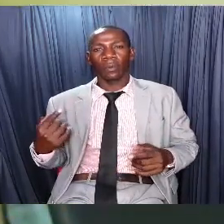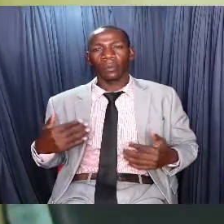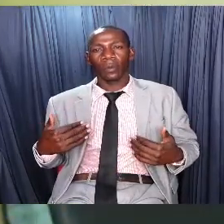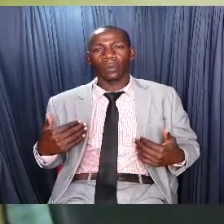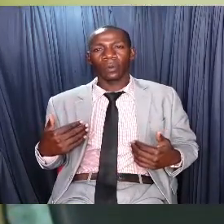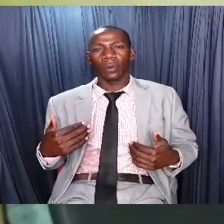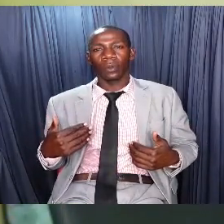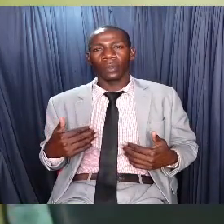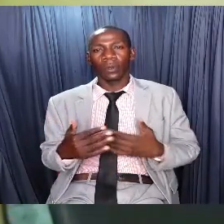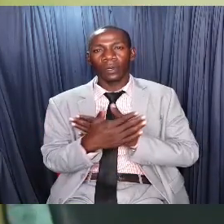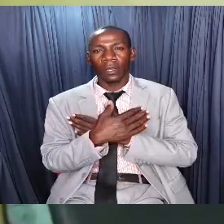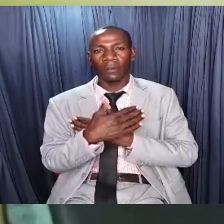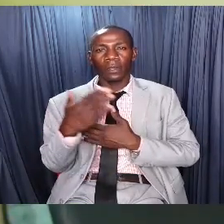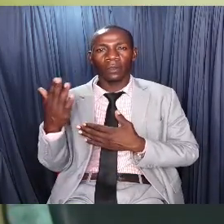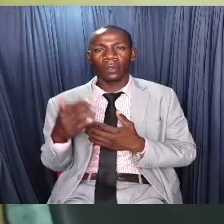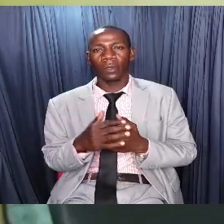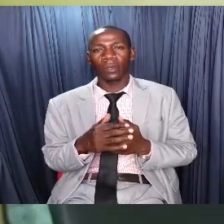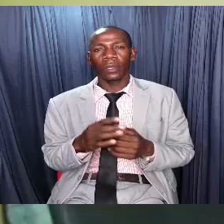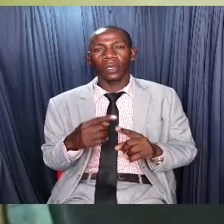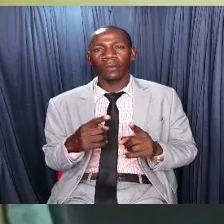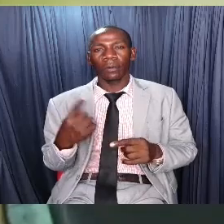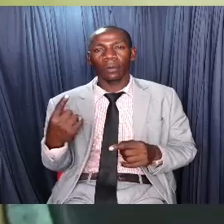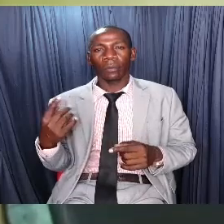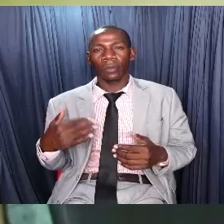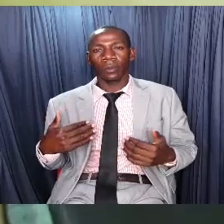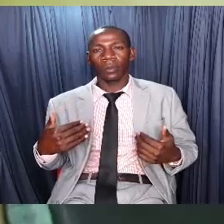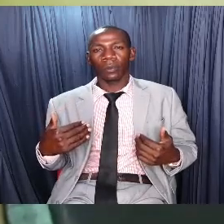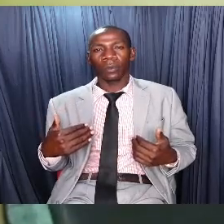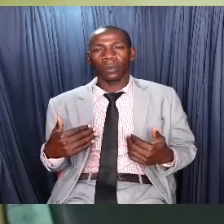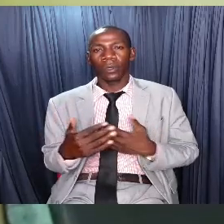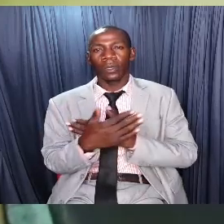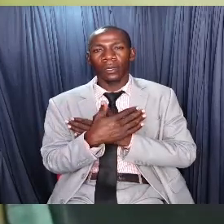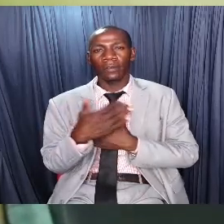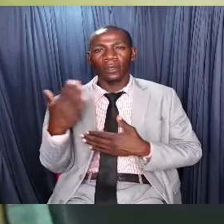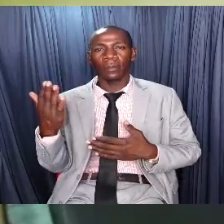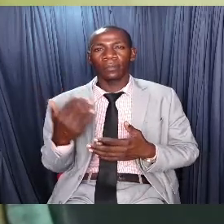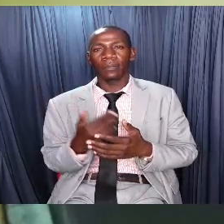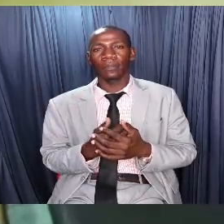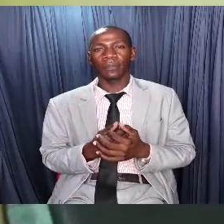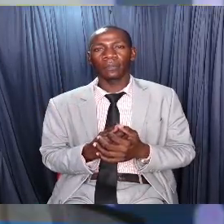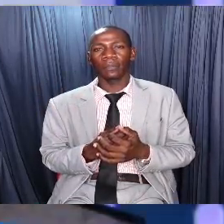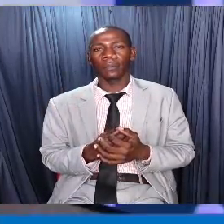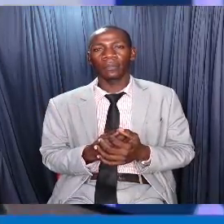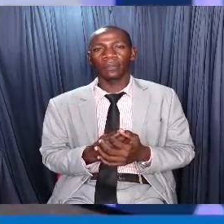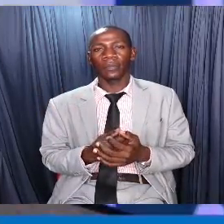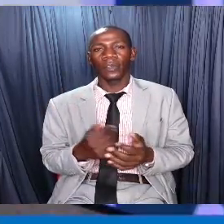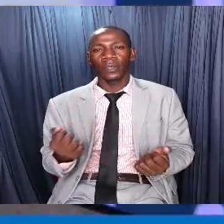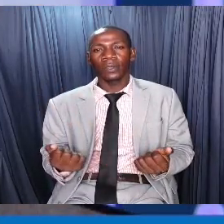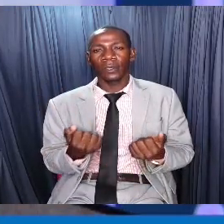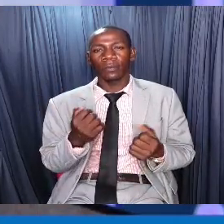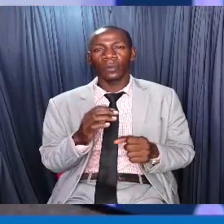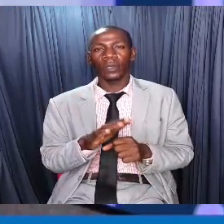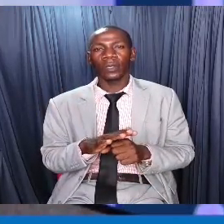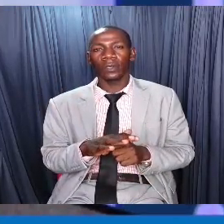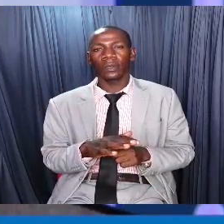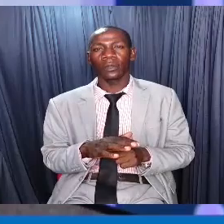everybody. Akawa anampenda. Really loved him. Kila mtu. Everybody. Akampenda. Loved him. akaokoa wengi. He